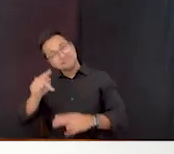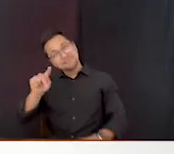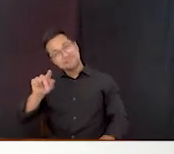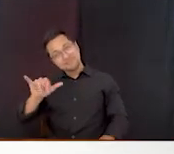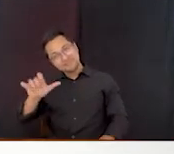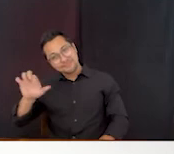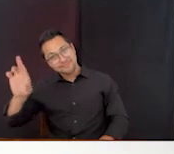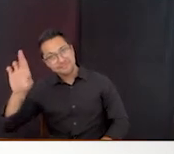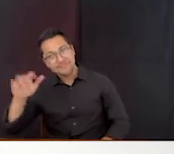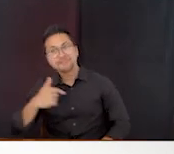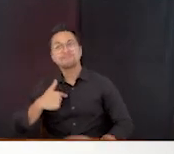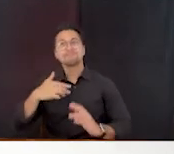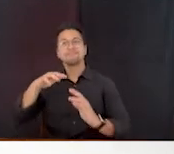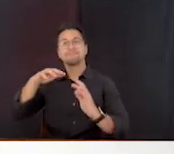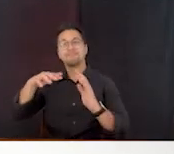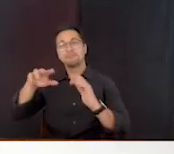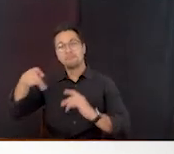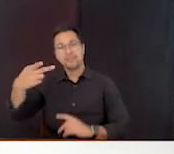All right,